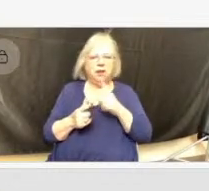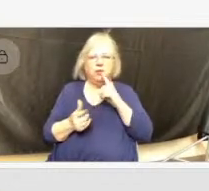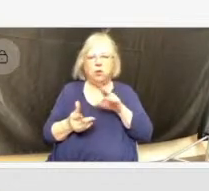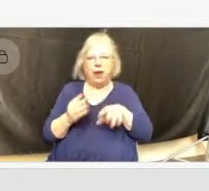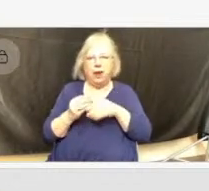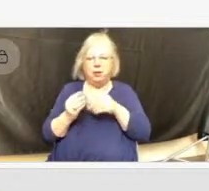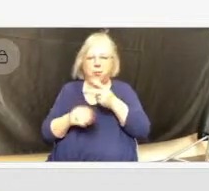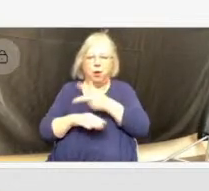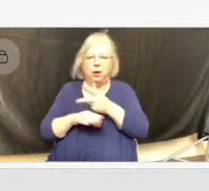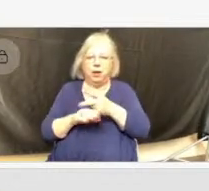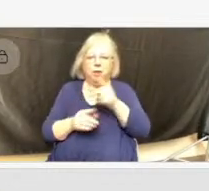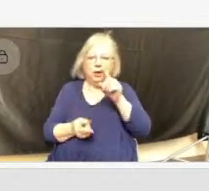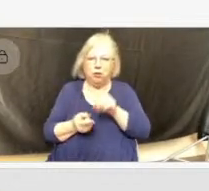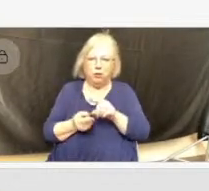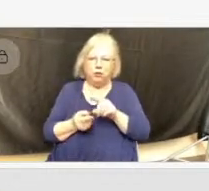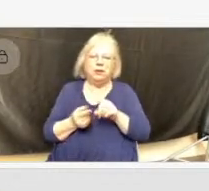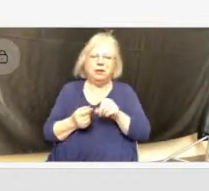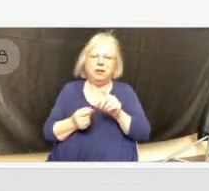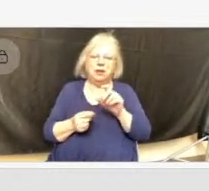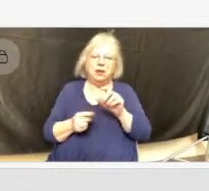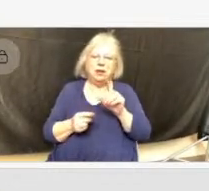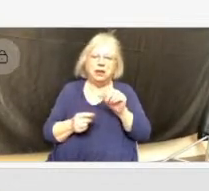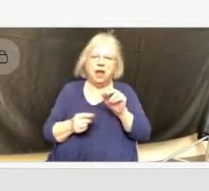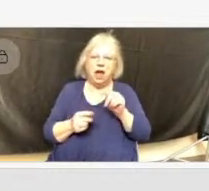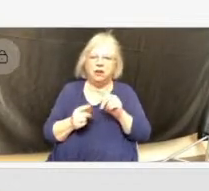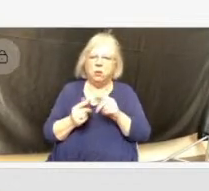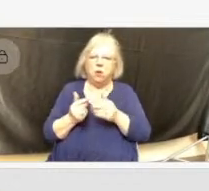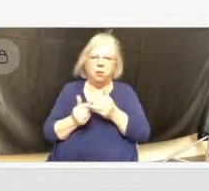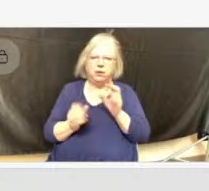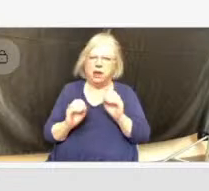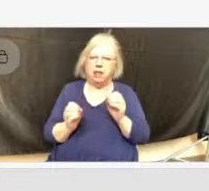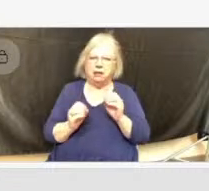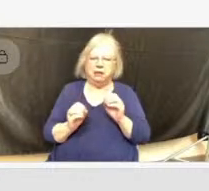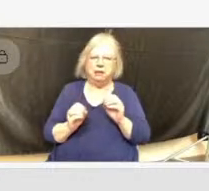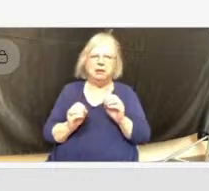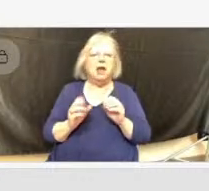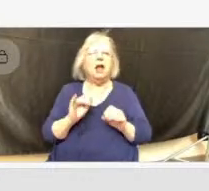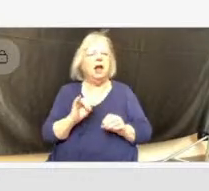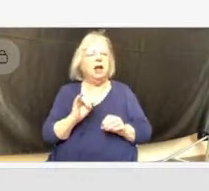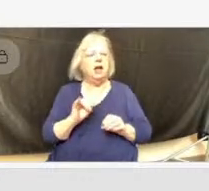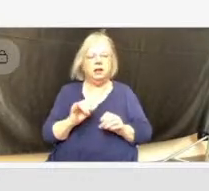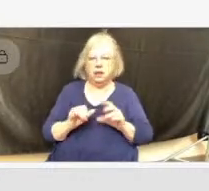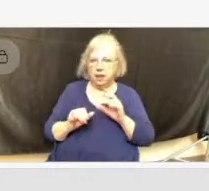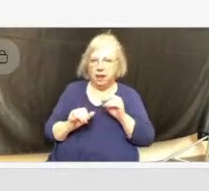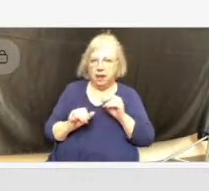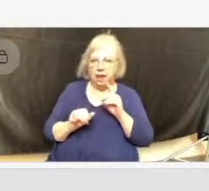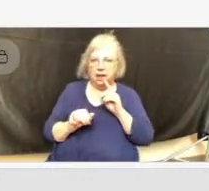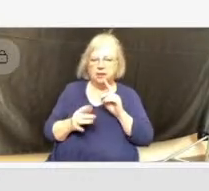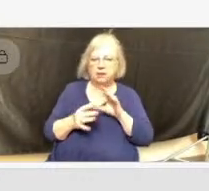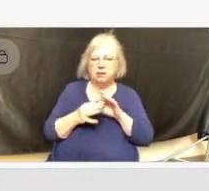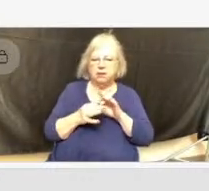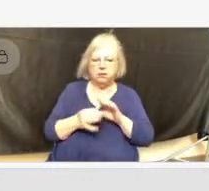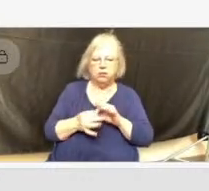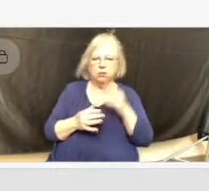almost. Almost nothing, yeah. Yeah. Yeah, okay. And, the recommendation was